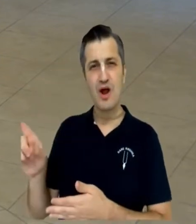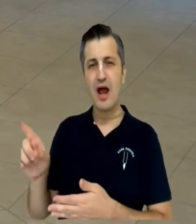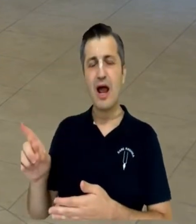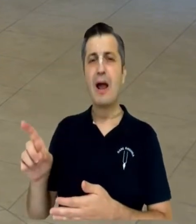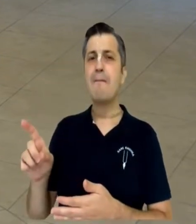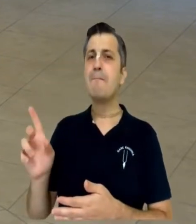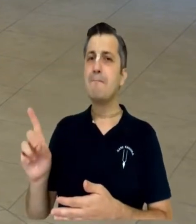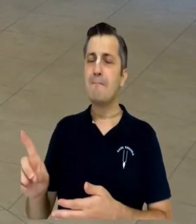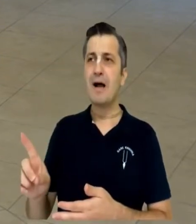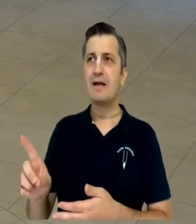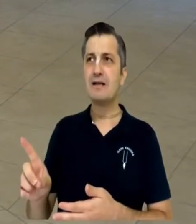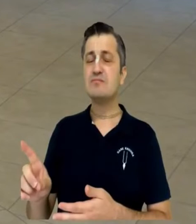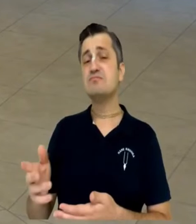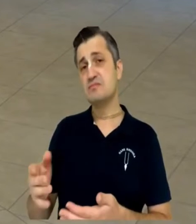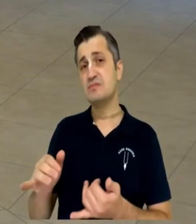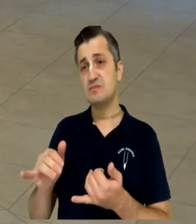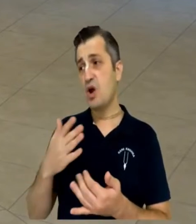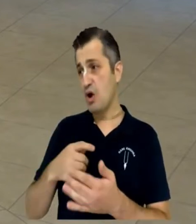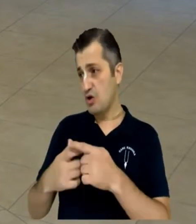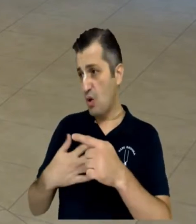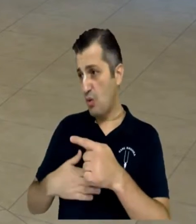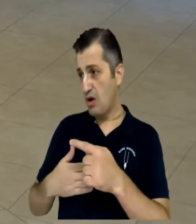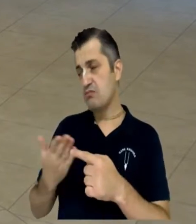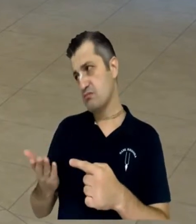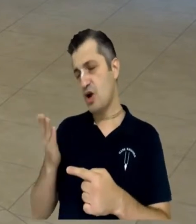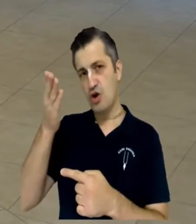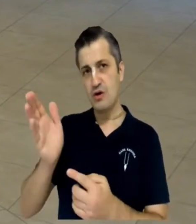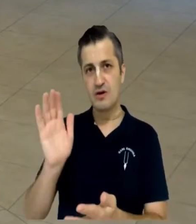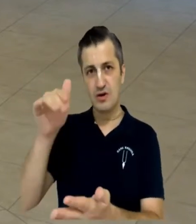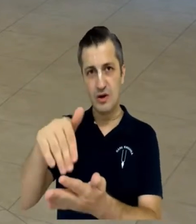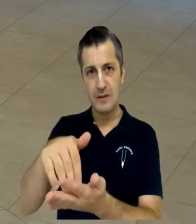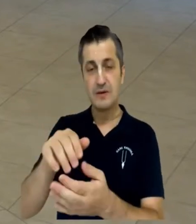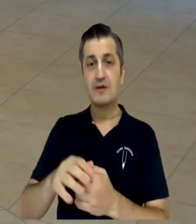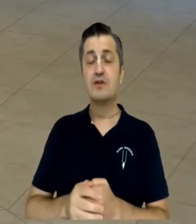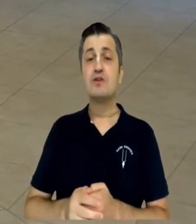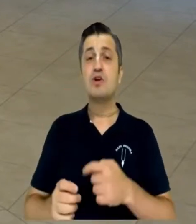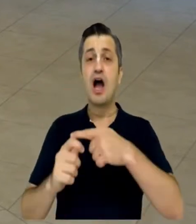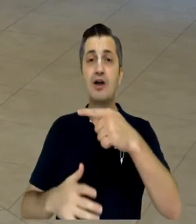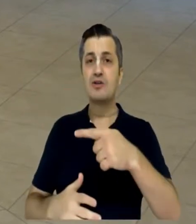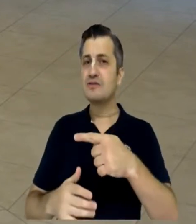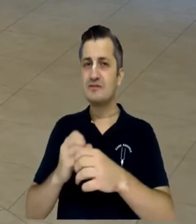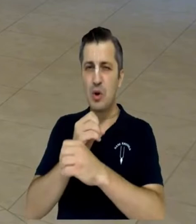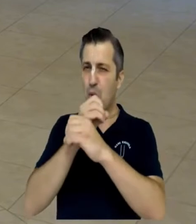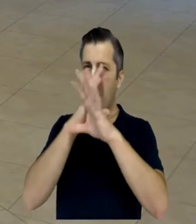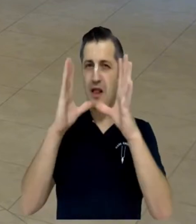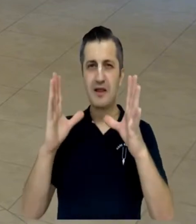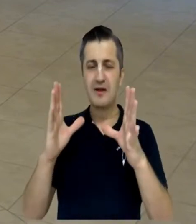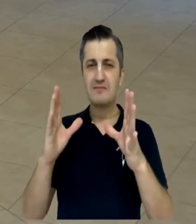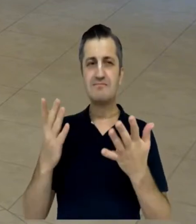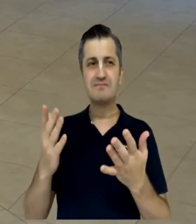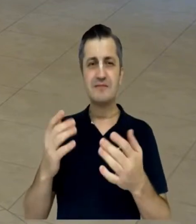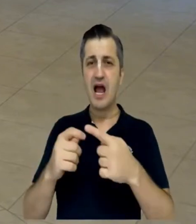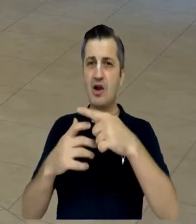in because Arjun actually wasn't seeing this like whole situation. Like Krishna was there fulfilling the desire, but Arjuna was